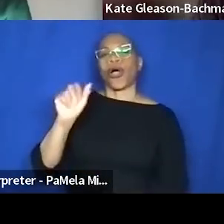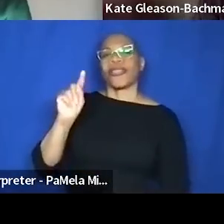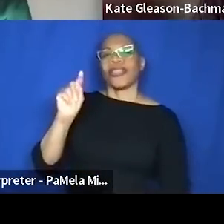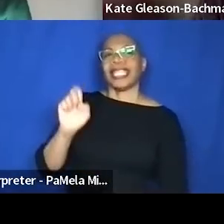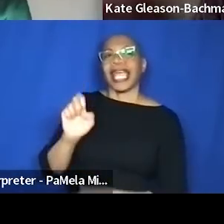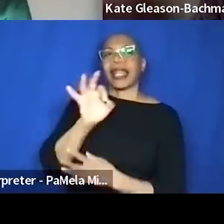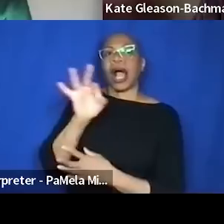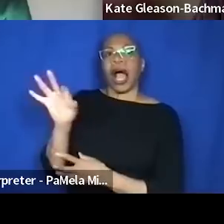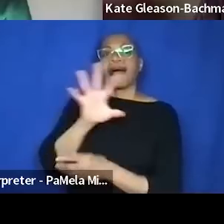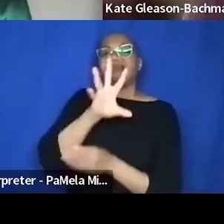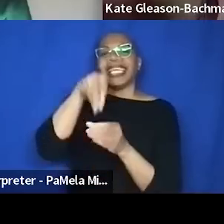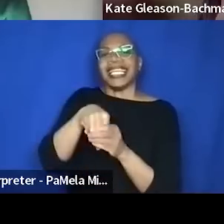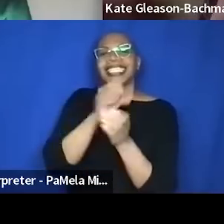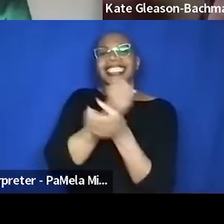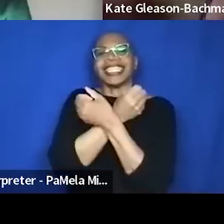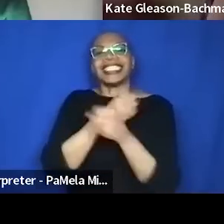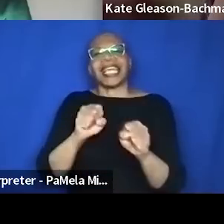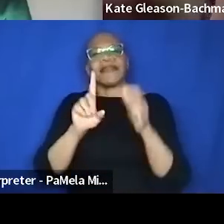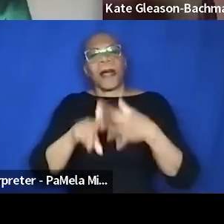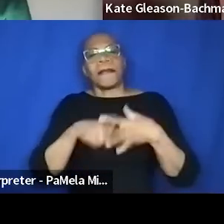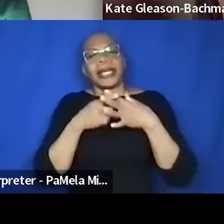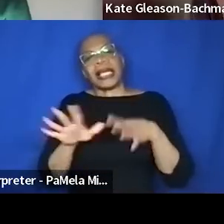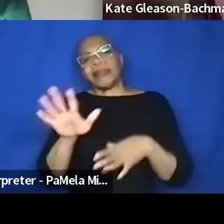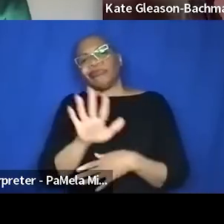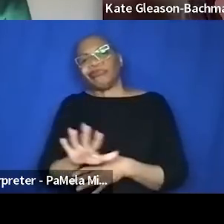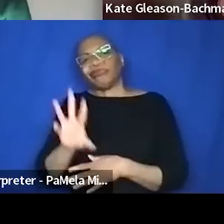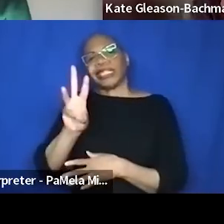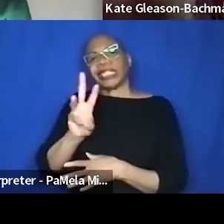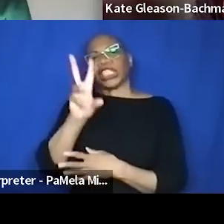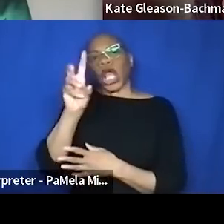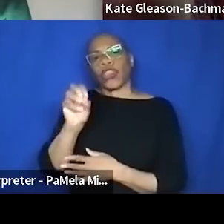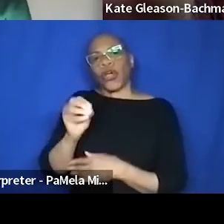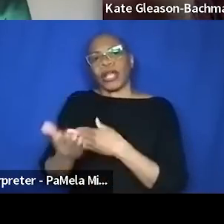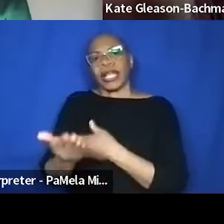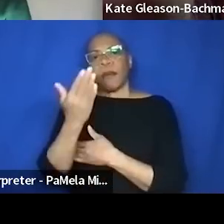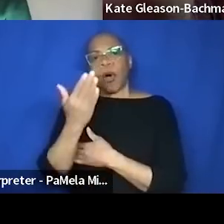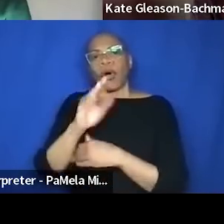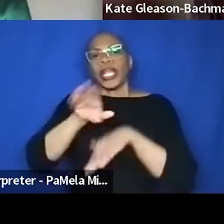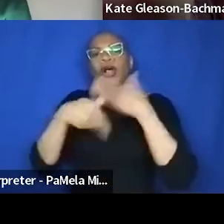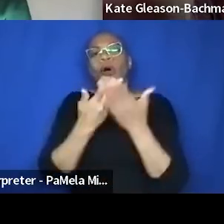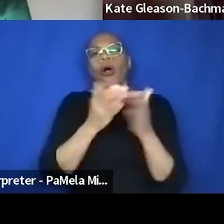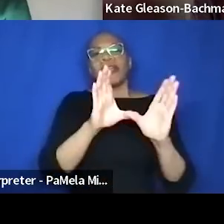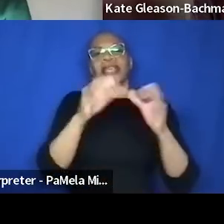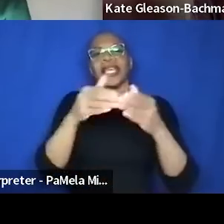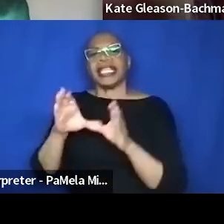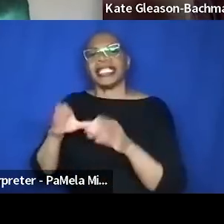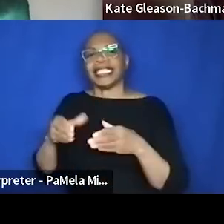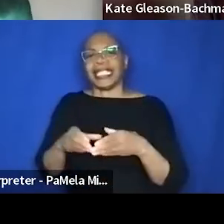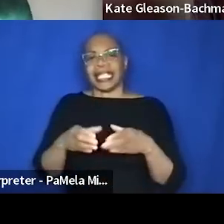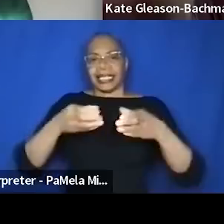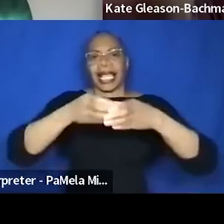Safe, they start about 6:30 in the morning. All the entities gather together. They talk about what they're going to do. They